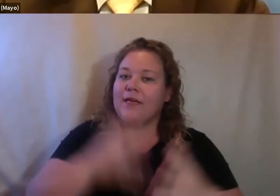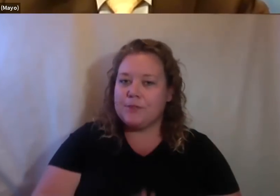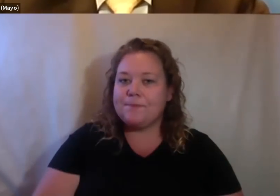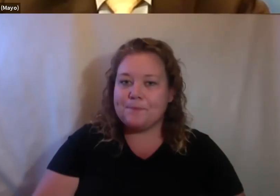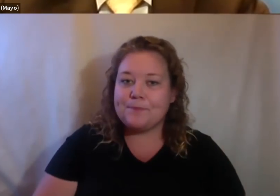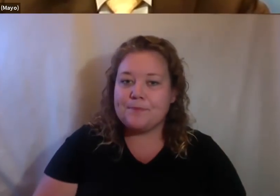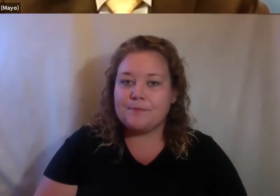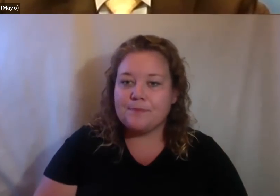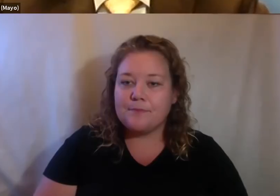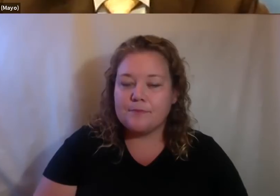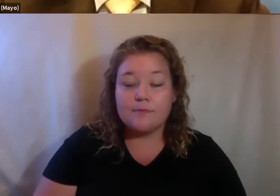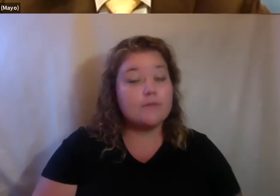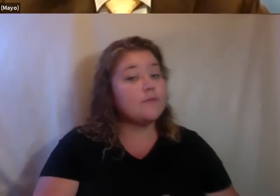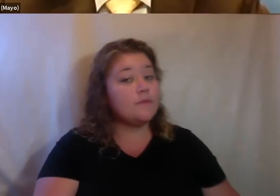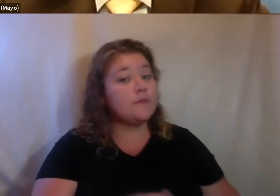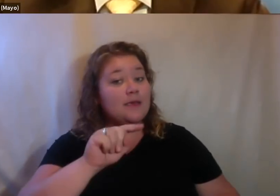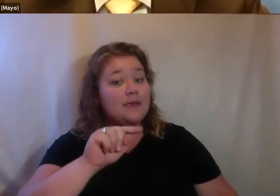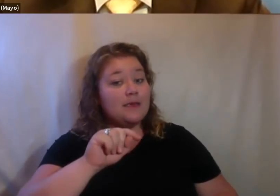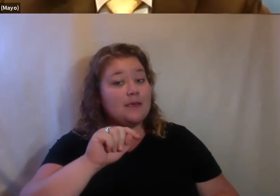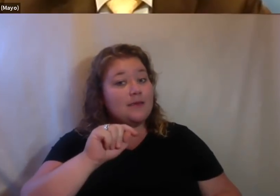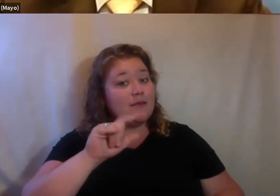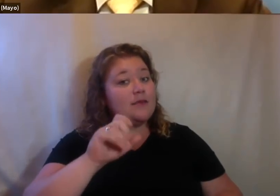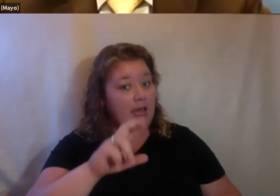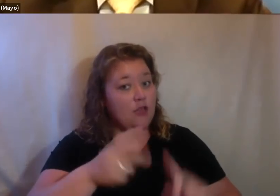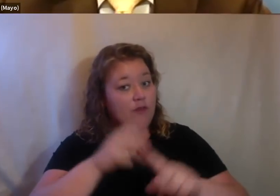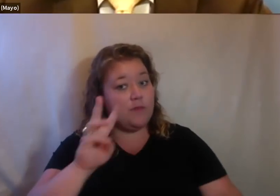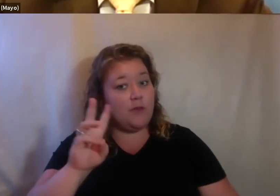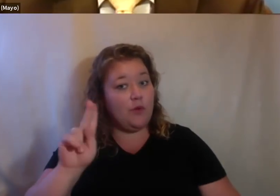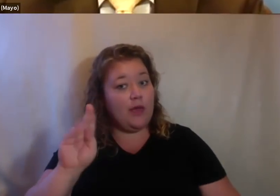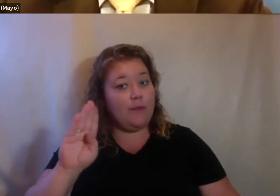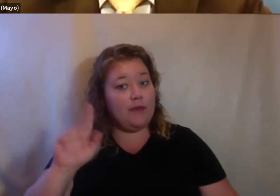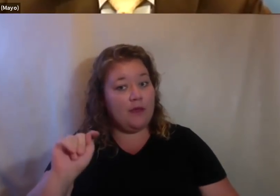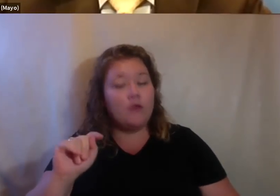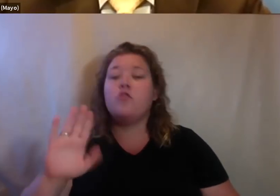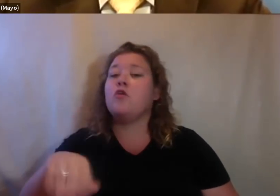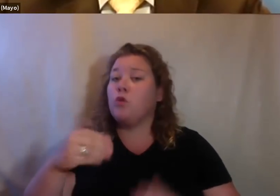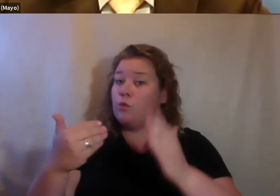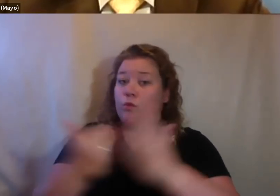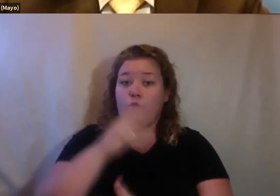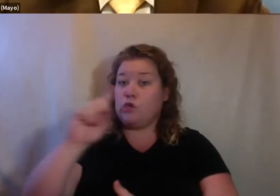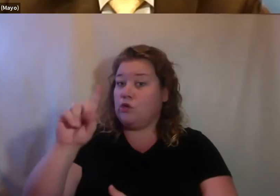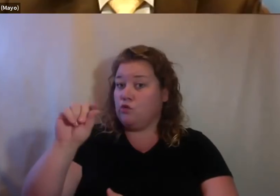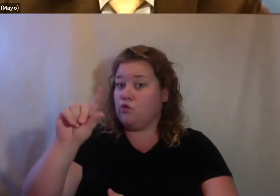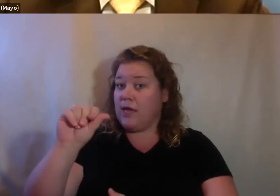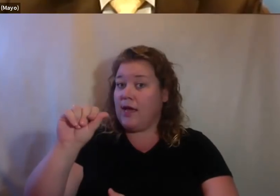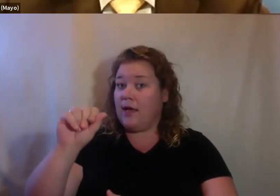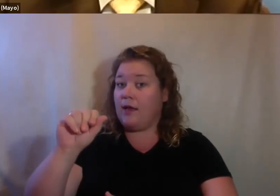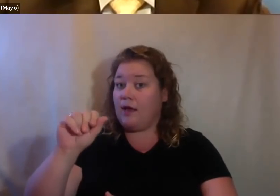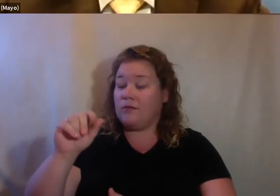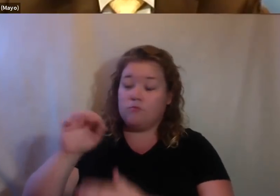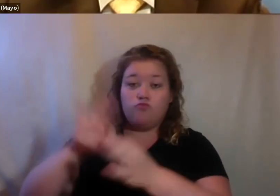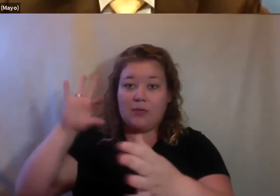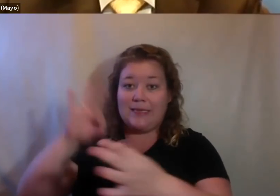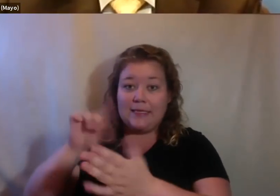A question from Tyler at WKBT. When new data is released every week, should our schools and businesses keep changing their safety